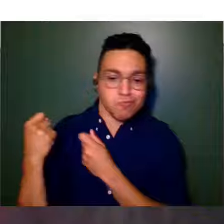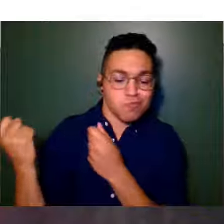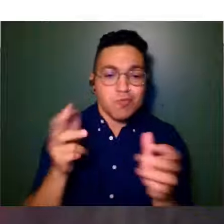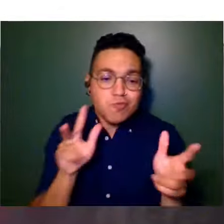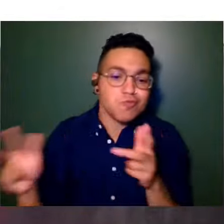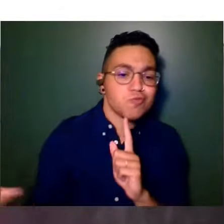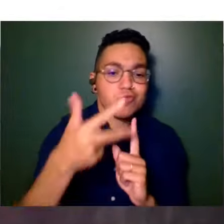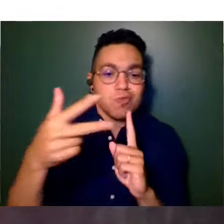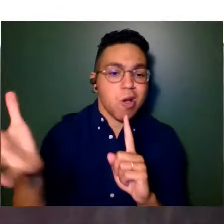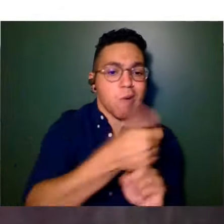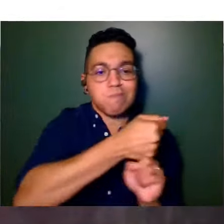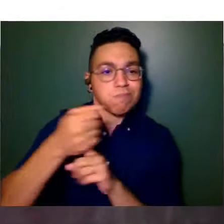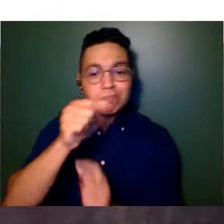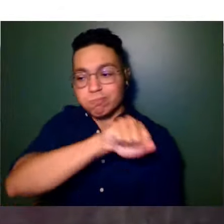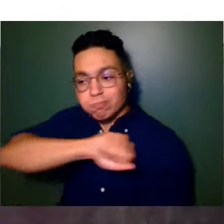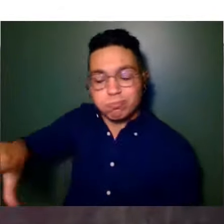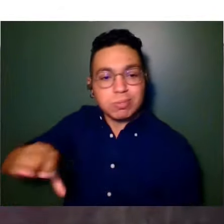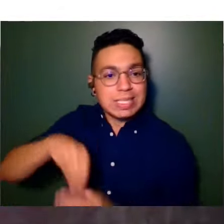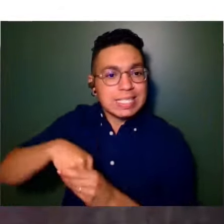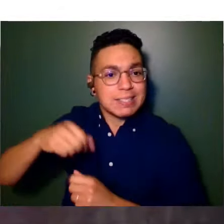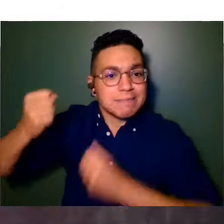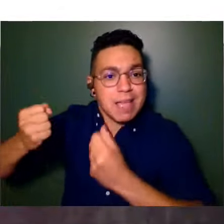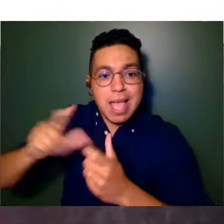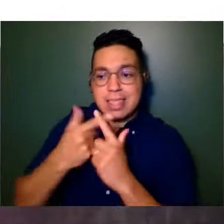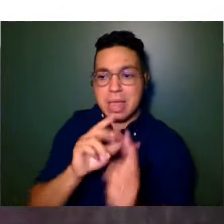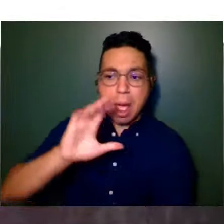vans and leaving. And so